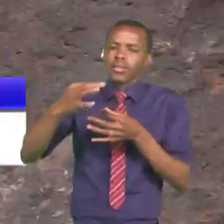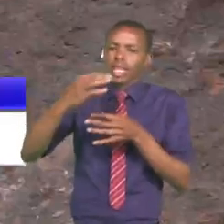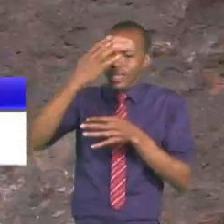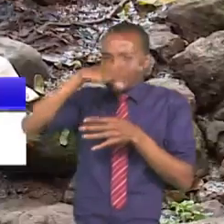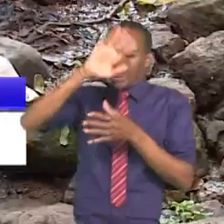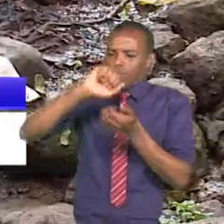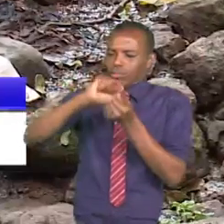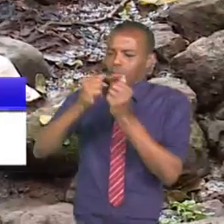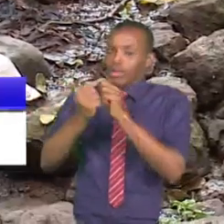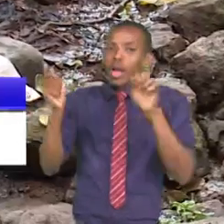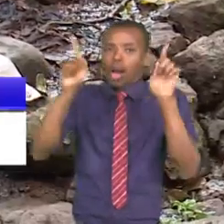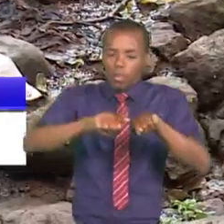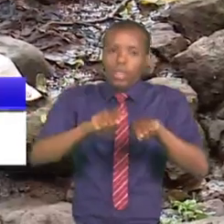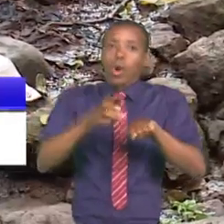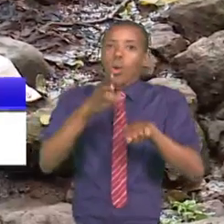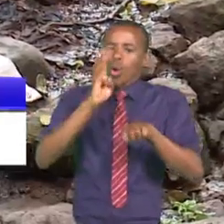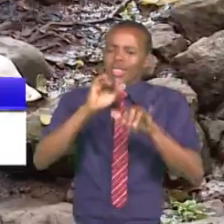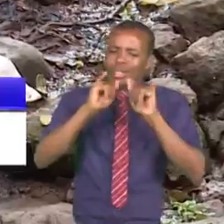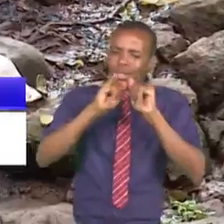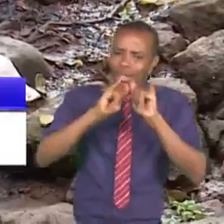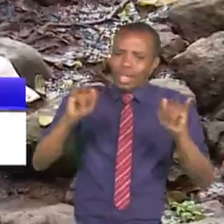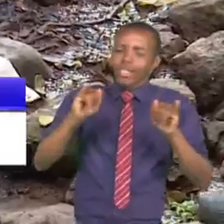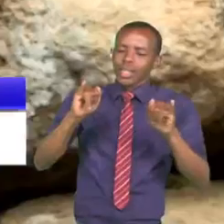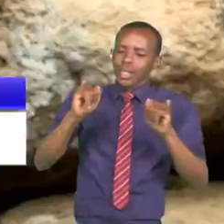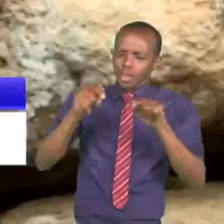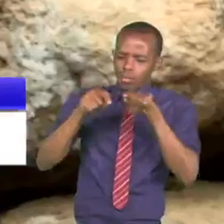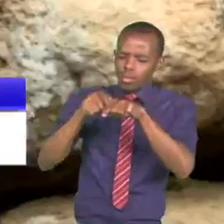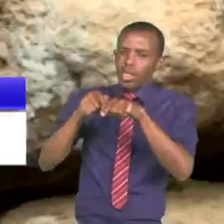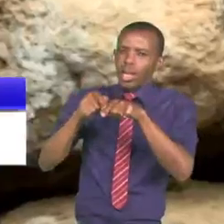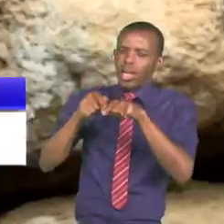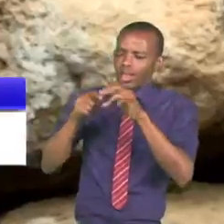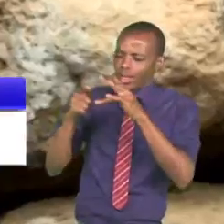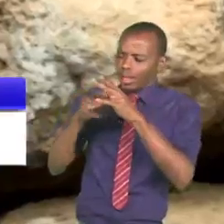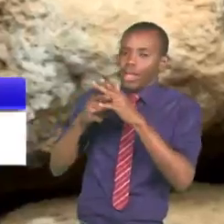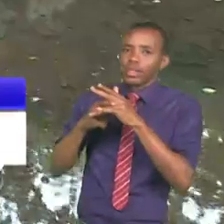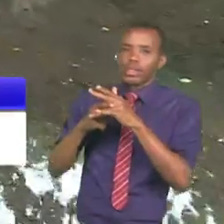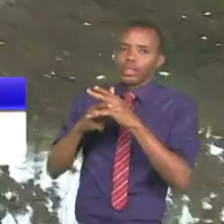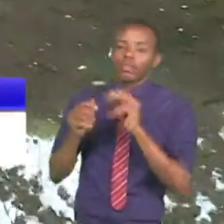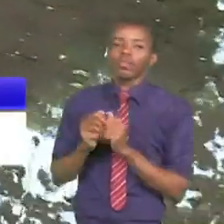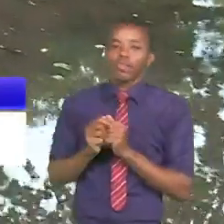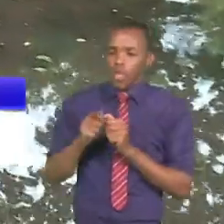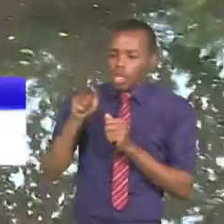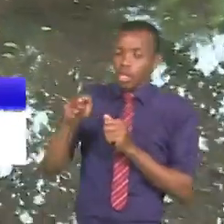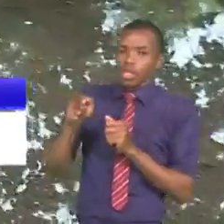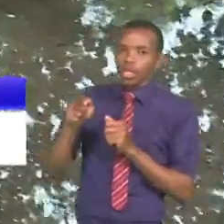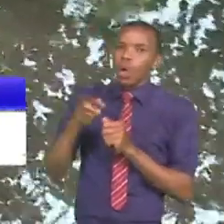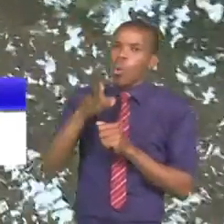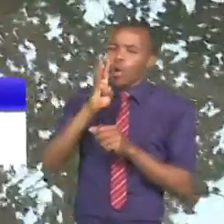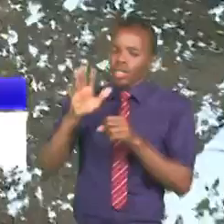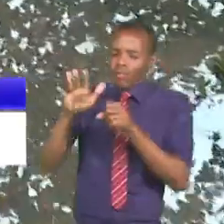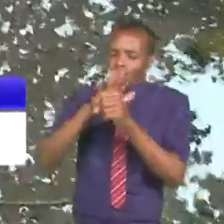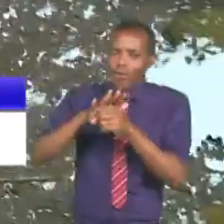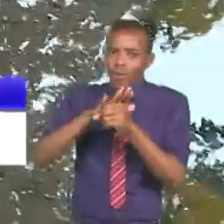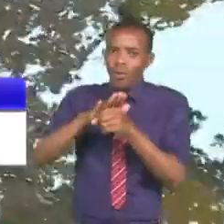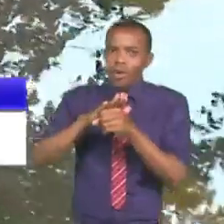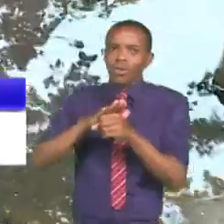transformation. The water is as clean as it can get here at the source. With this pool of water also used